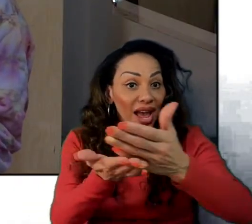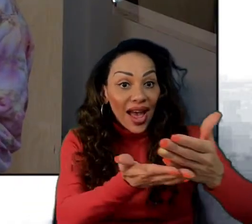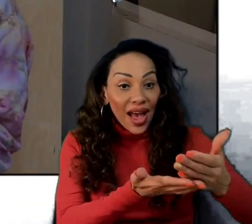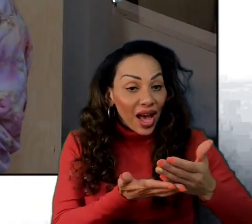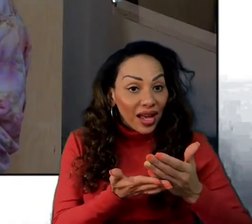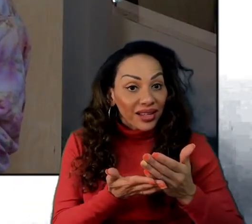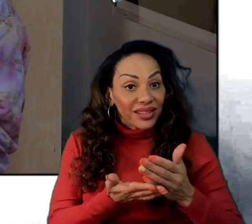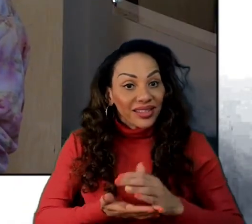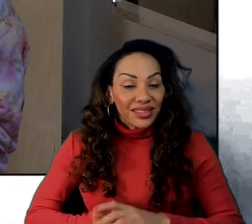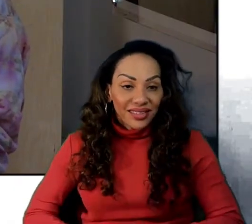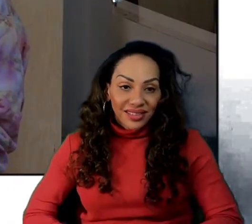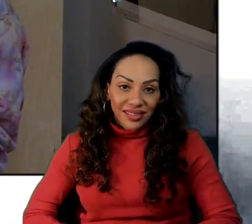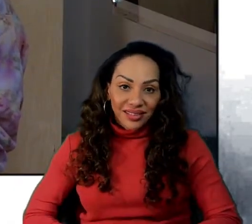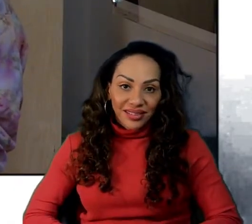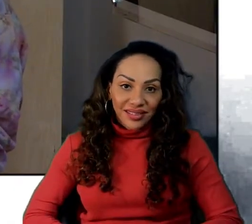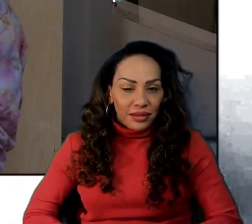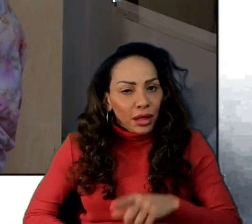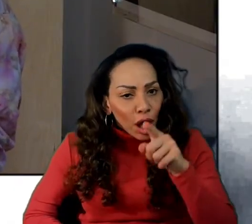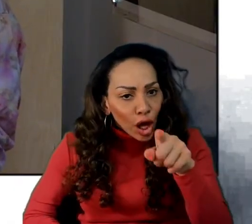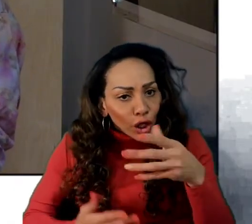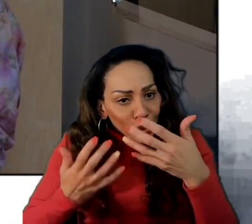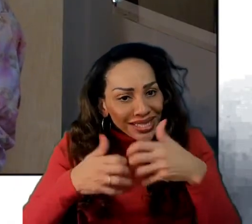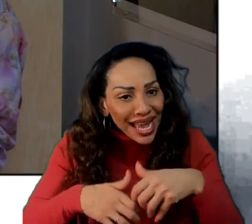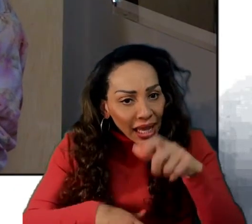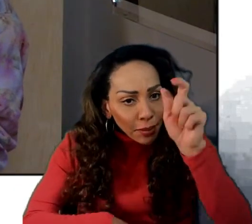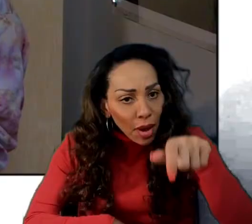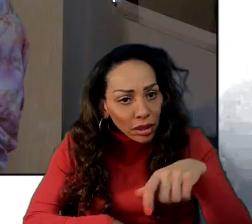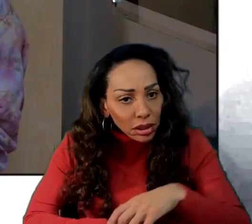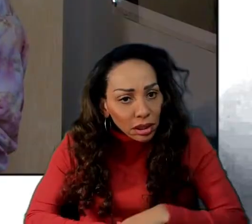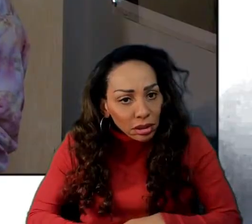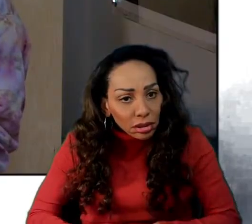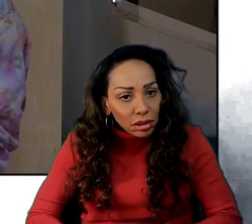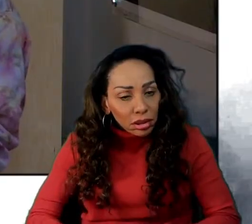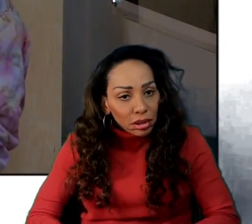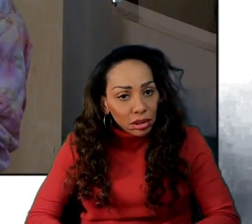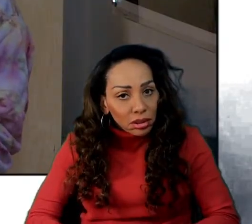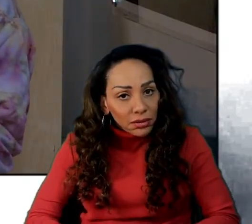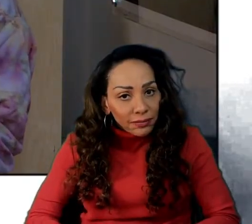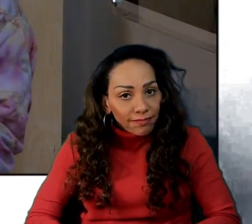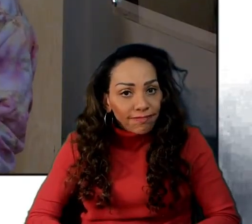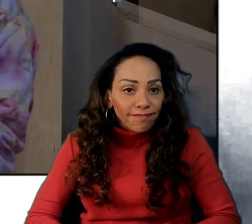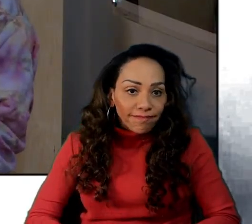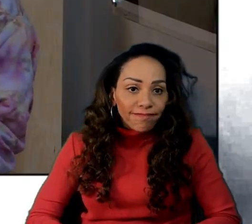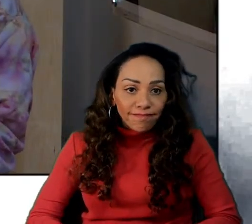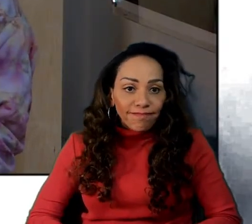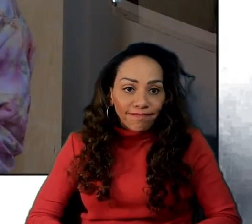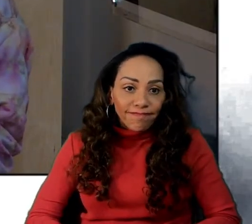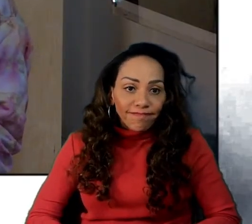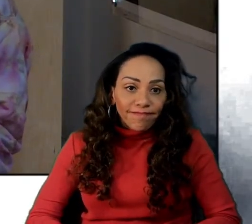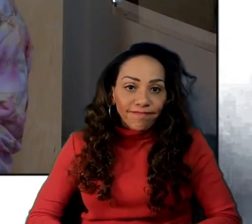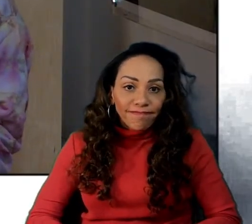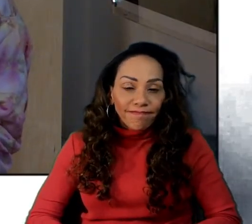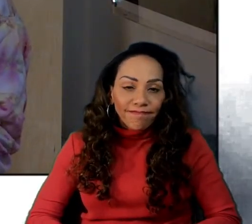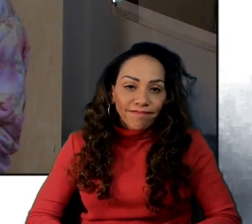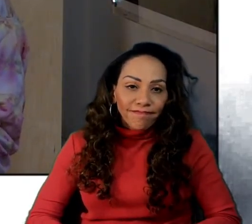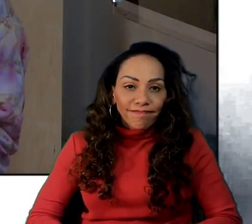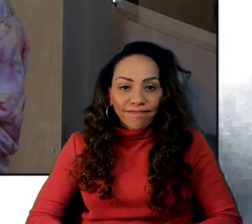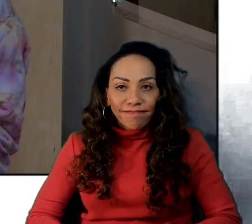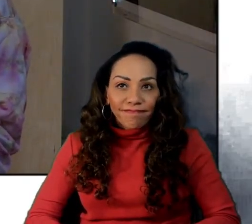You're a tech sort of person, are you? Yeah, I'm really come from it from like